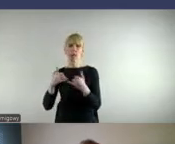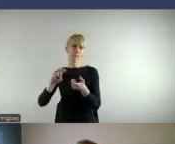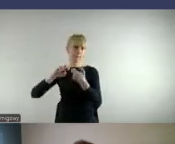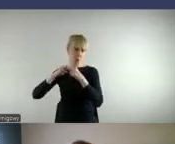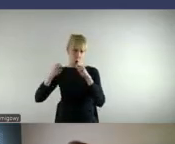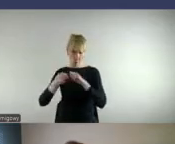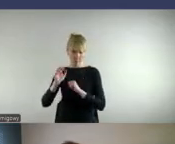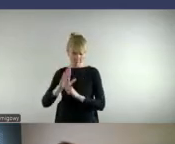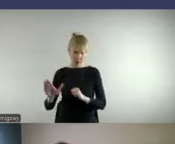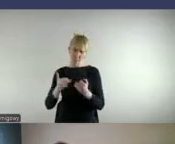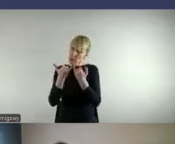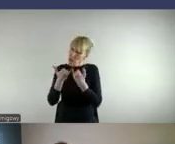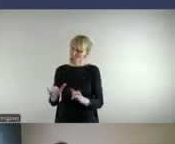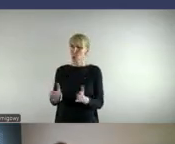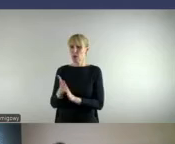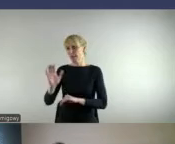management.